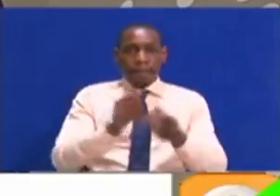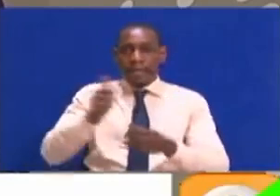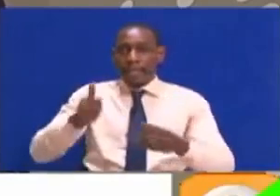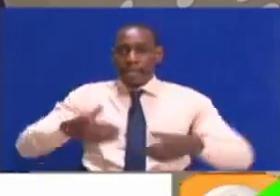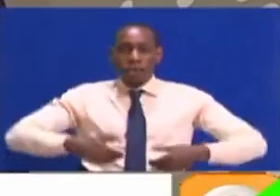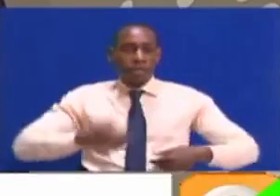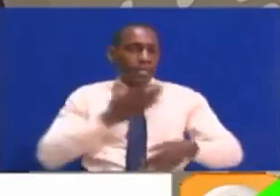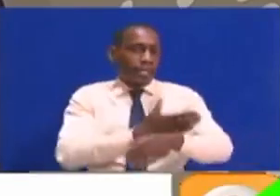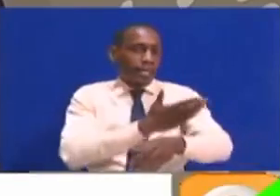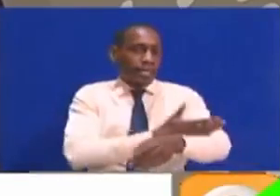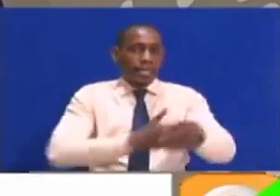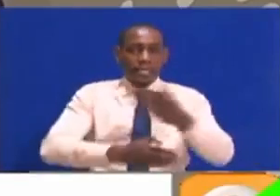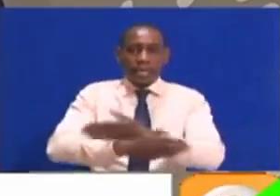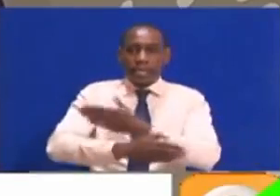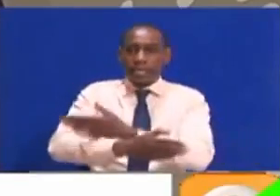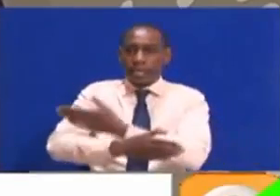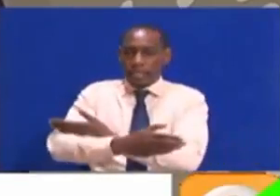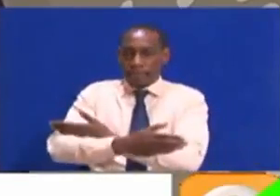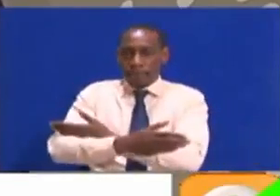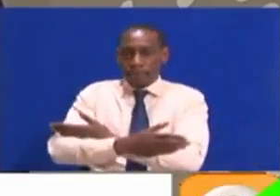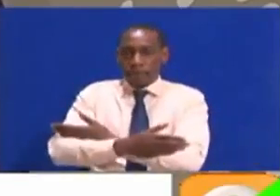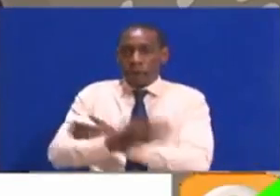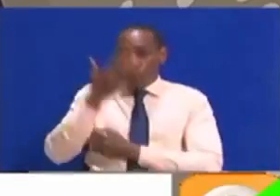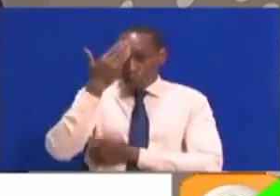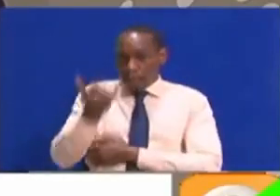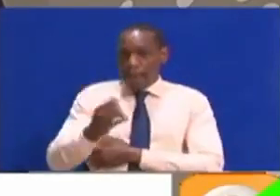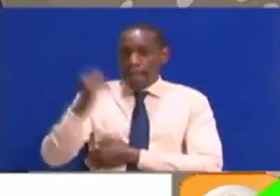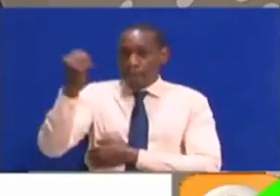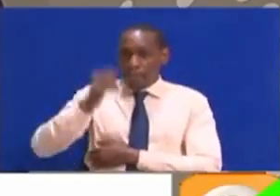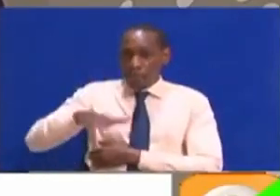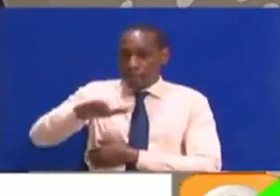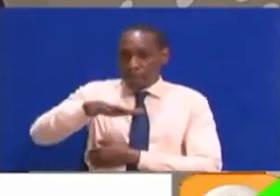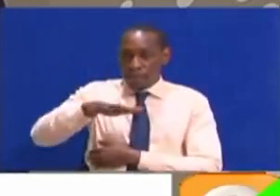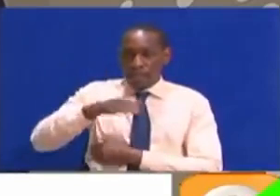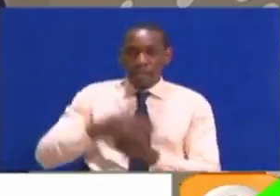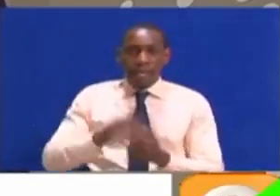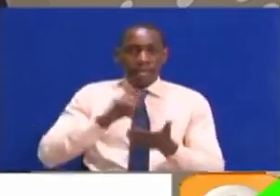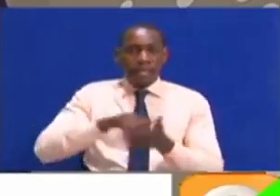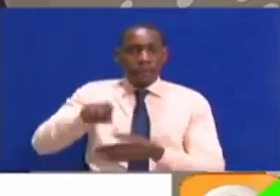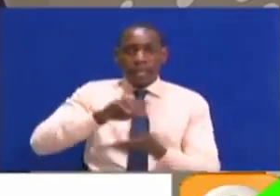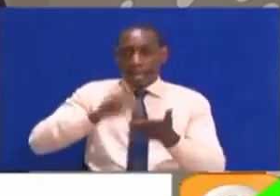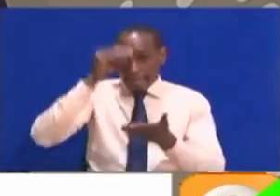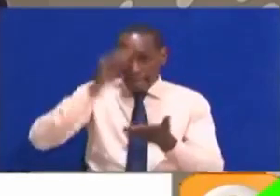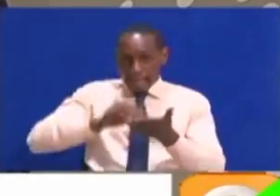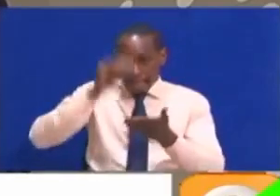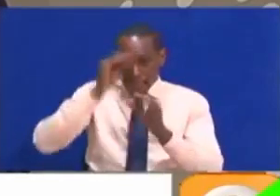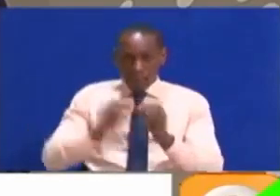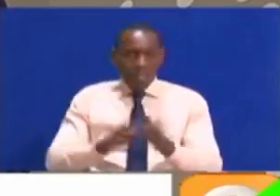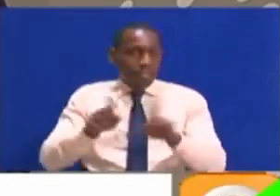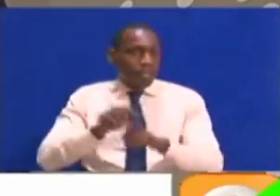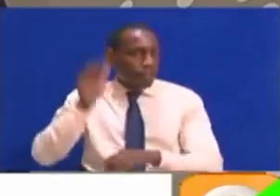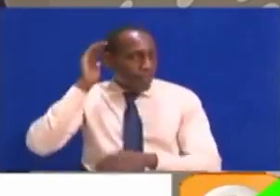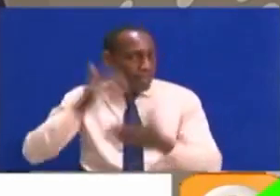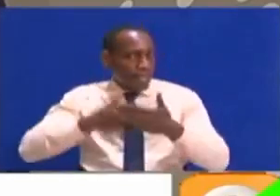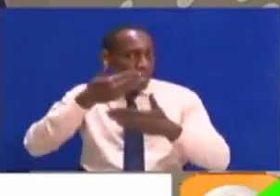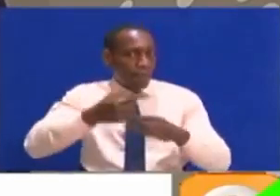people injured affirms one undisputed fact in our political environment that we never learn. Didn't I hear after